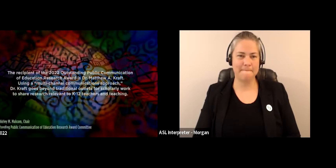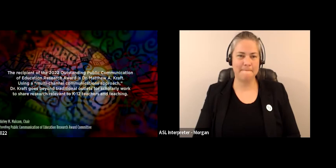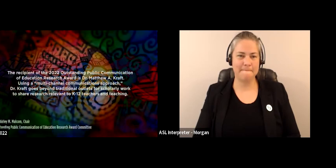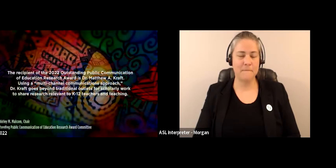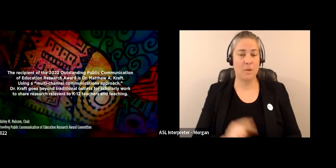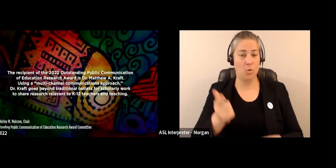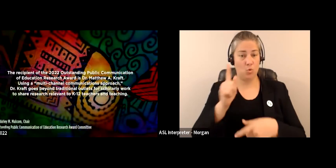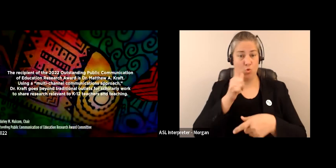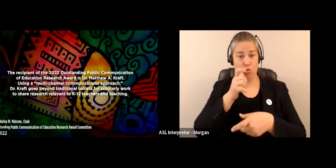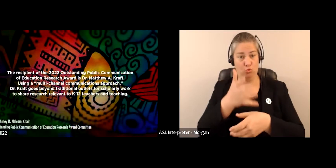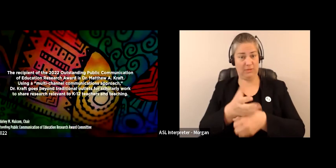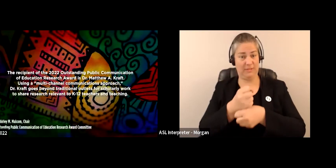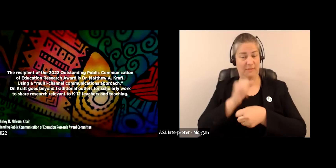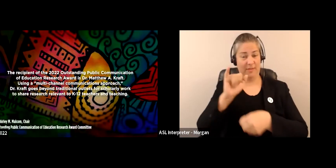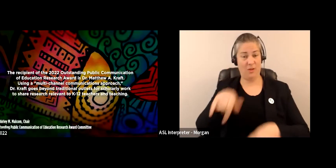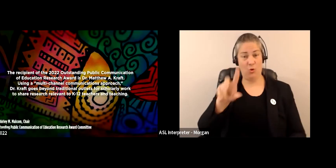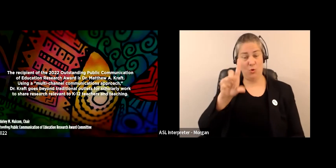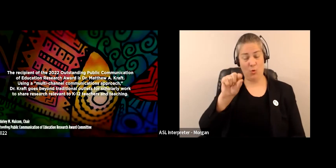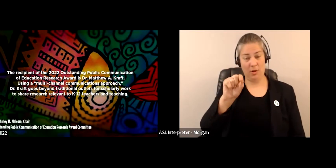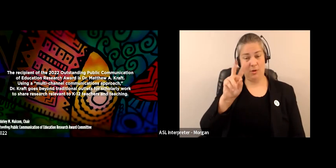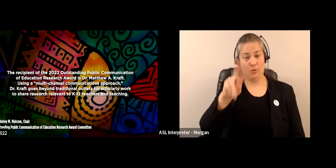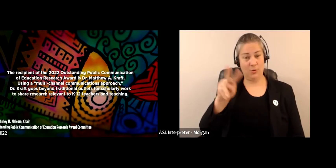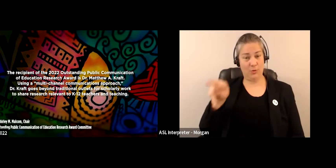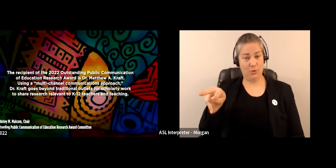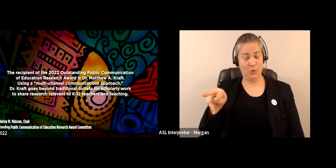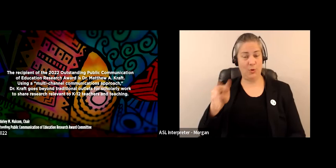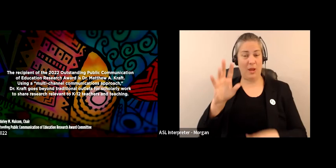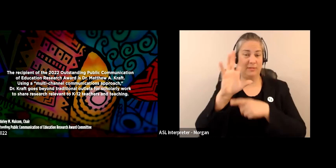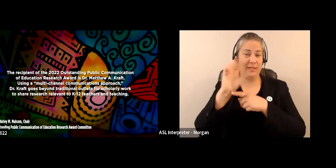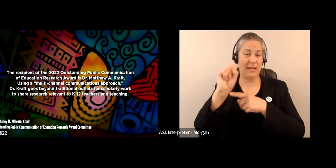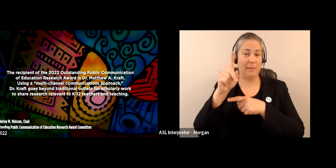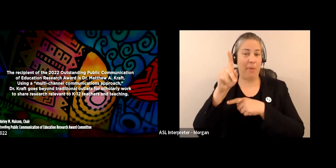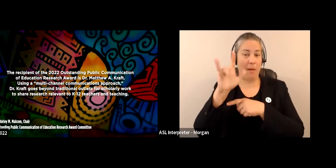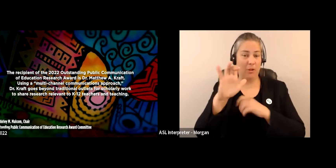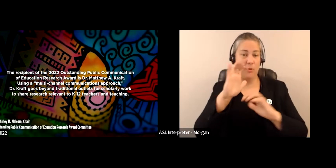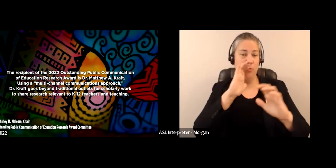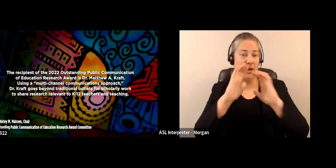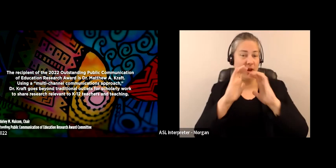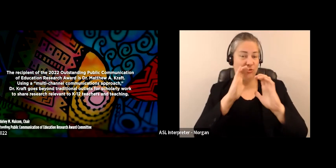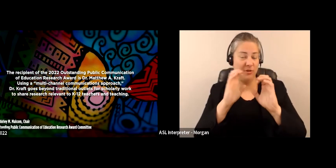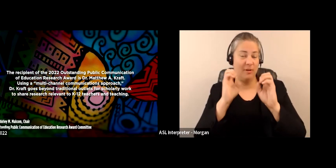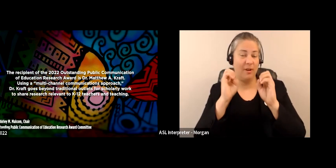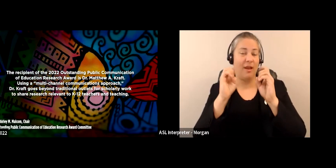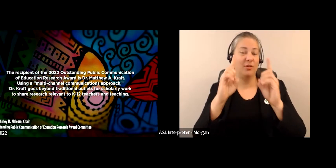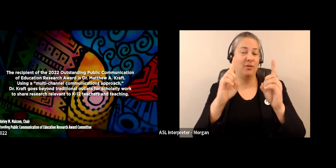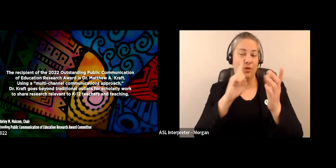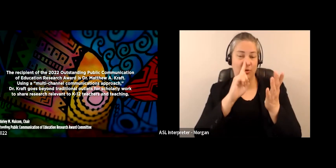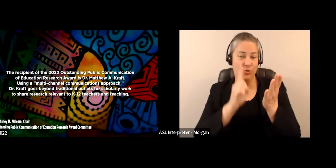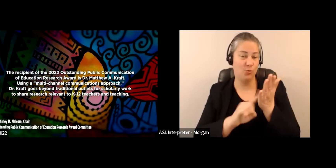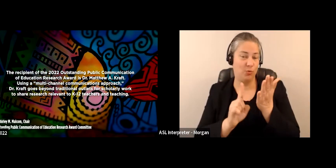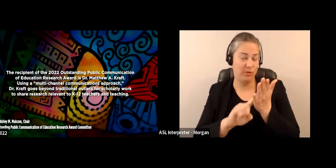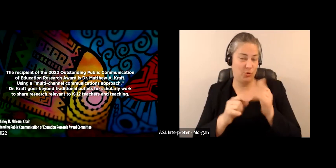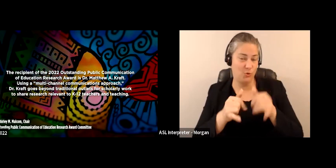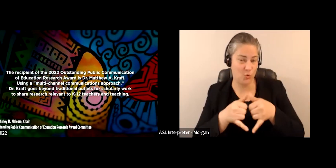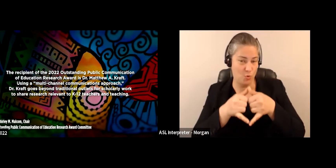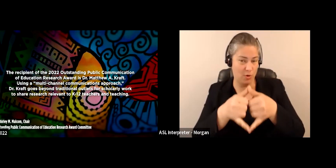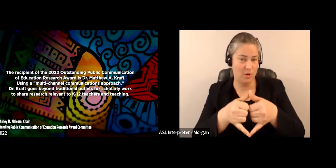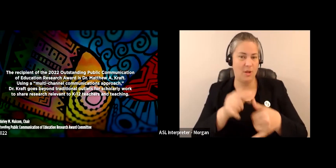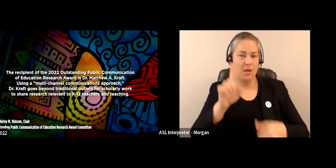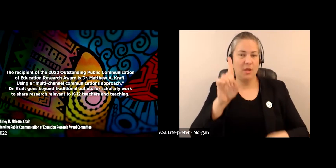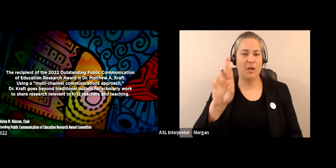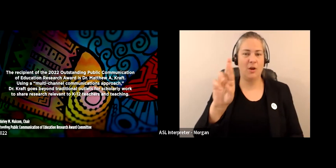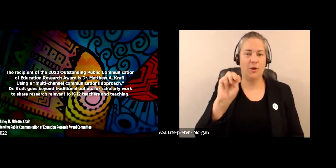The recipient of the 2022 Outstanding Public Communication of Education Research